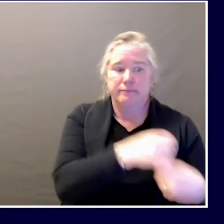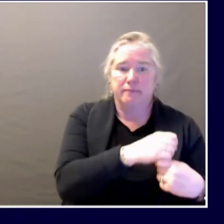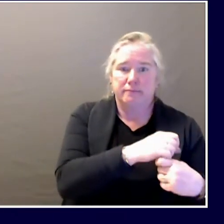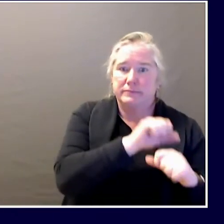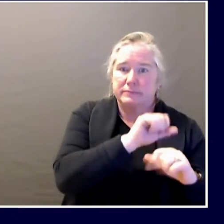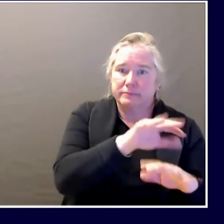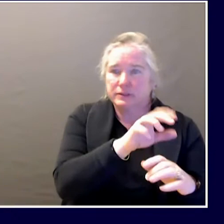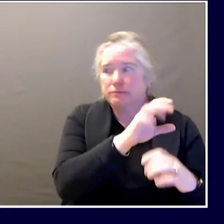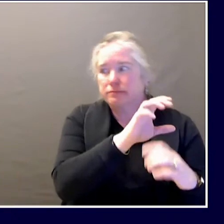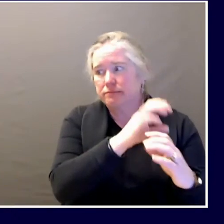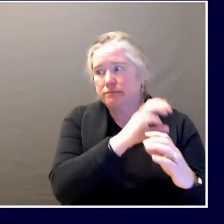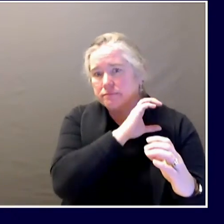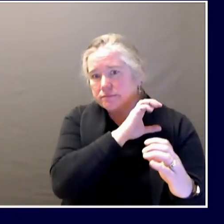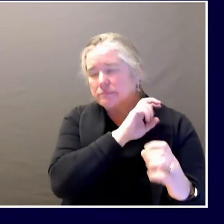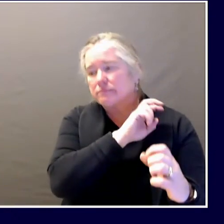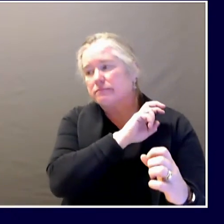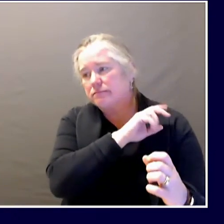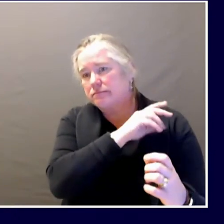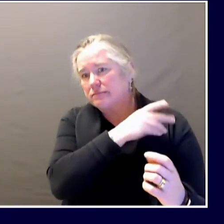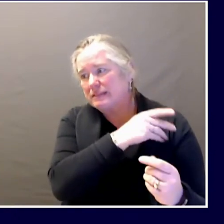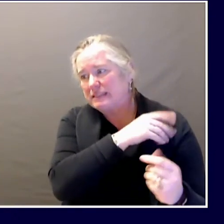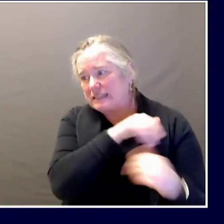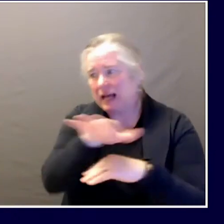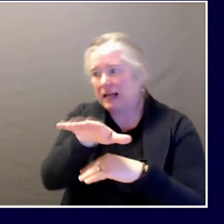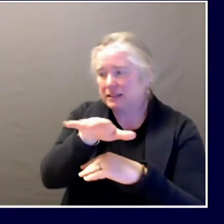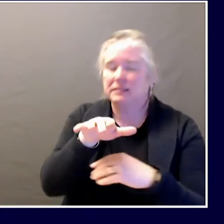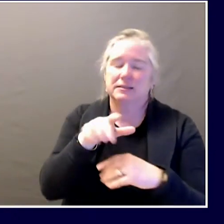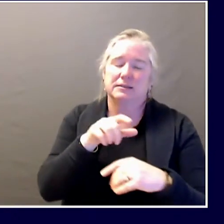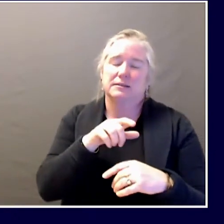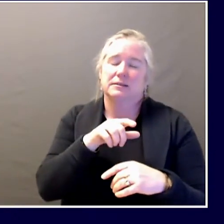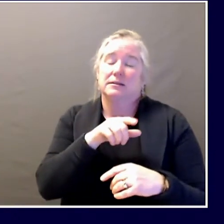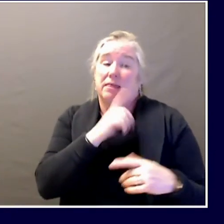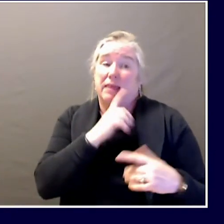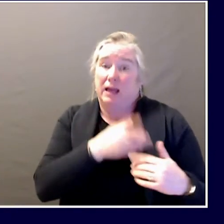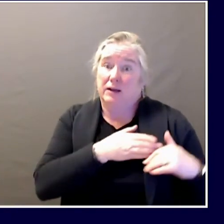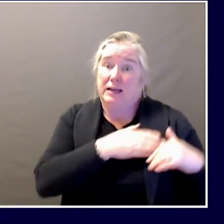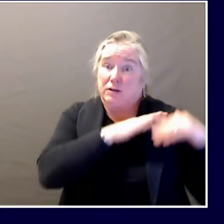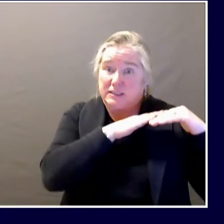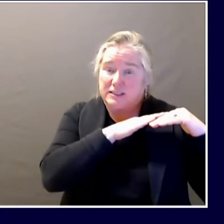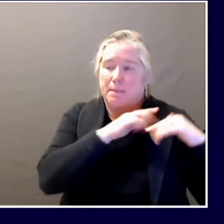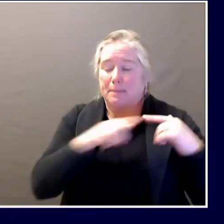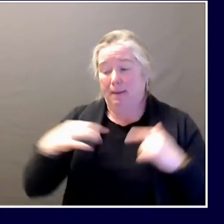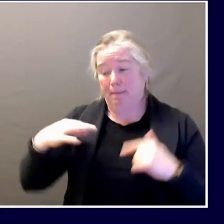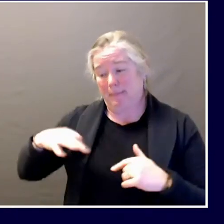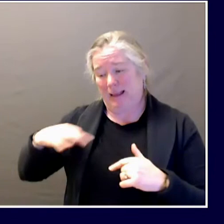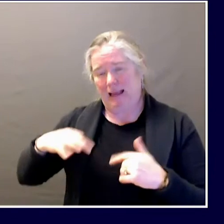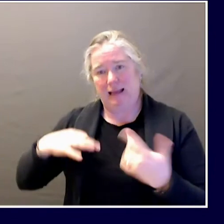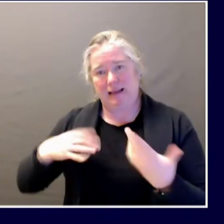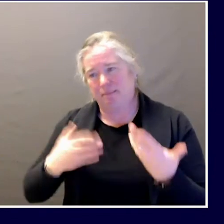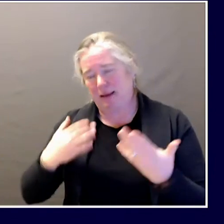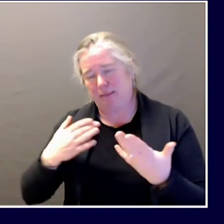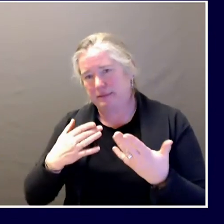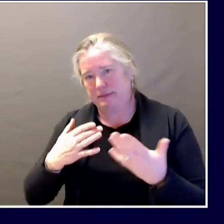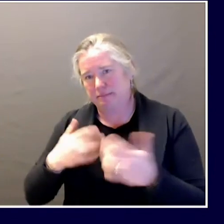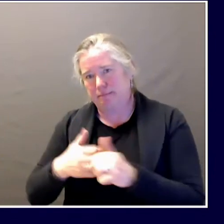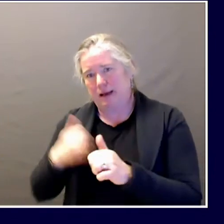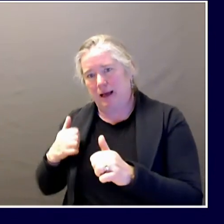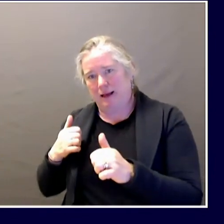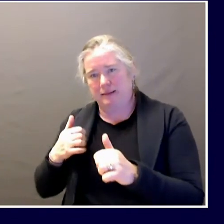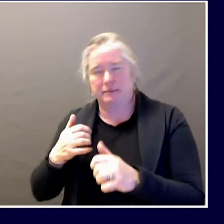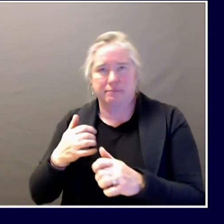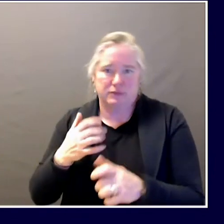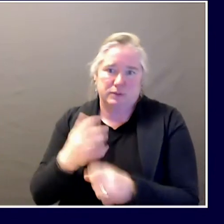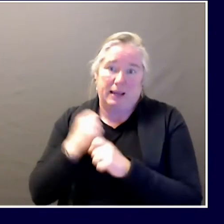production capabilities, that it may be a little bit of time before we at the state level start to see those. The other thing, Joe, just since you